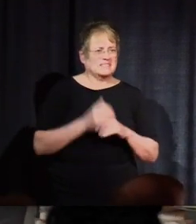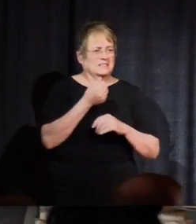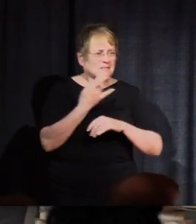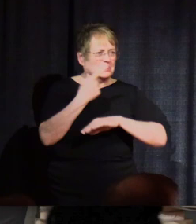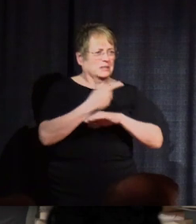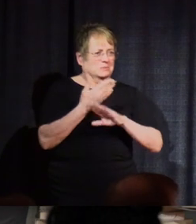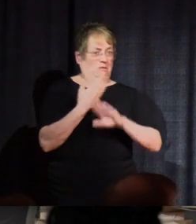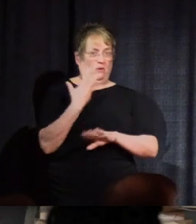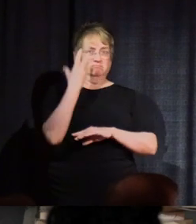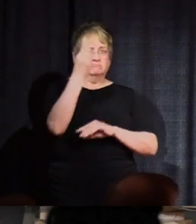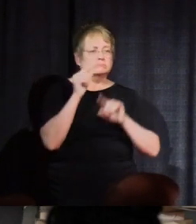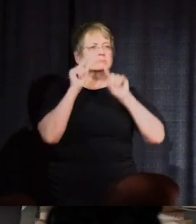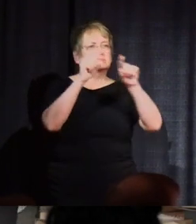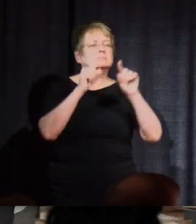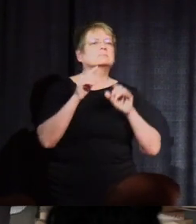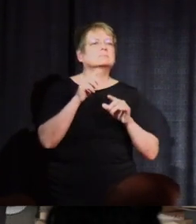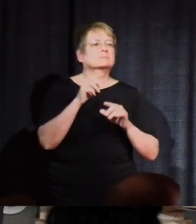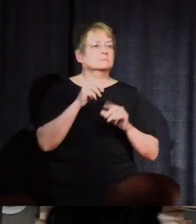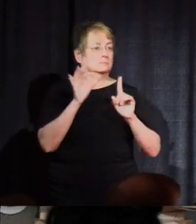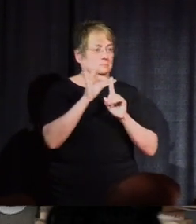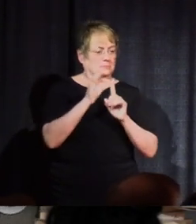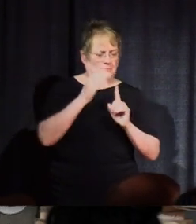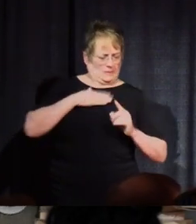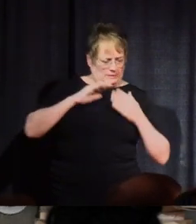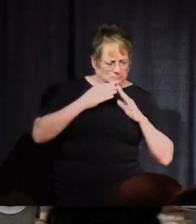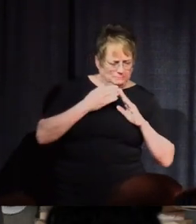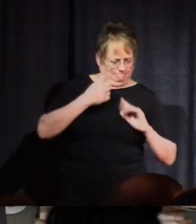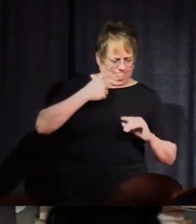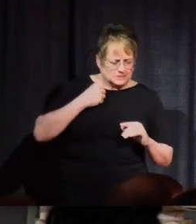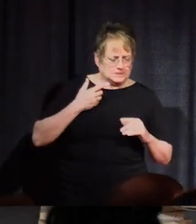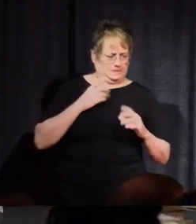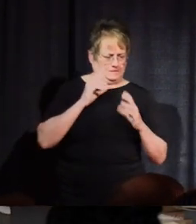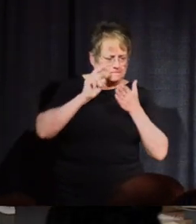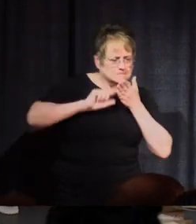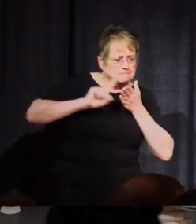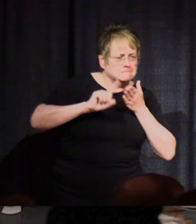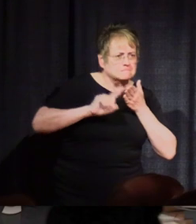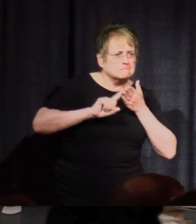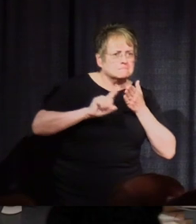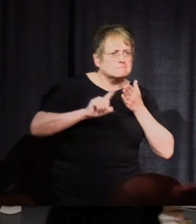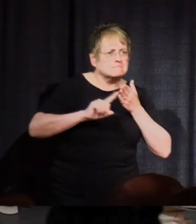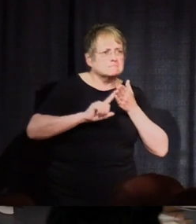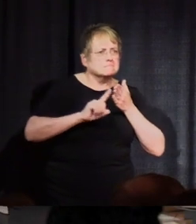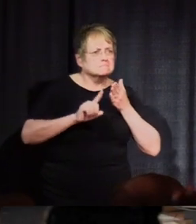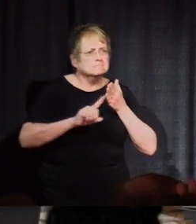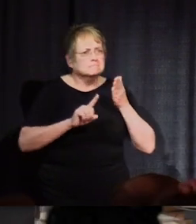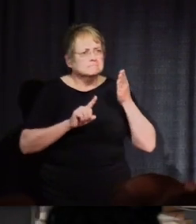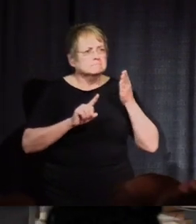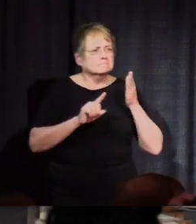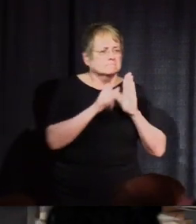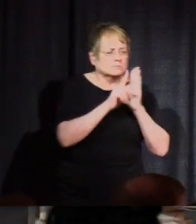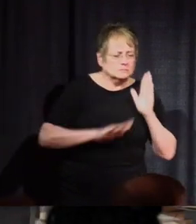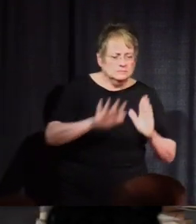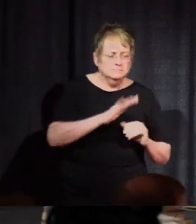before i left for pakistan my community and i had been searching every inch of the southern peninsula we had